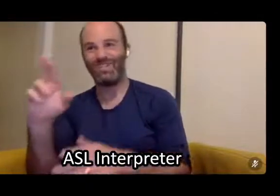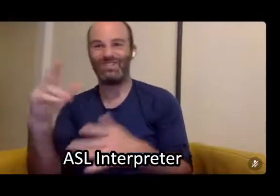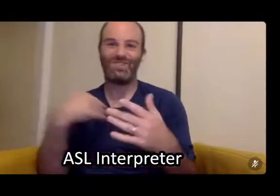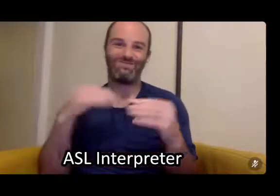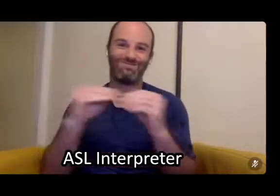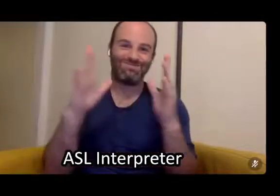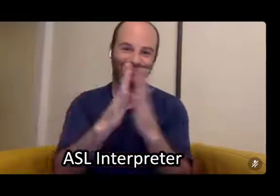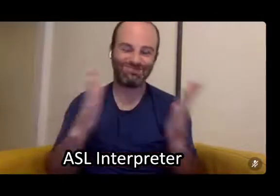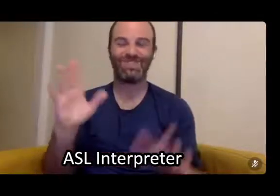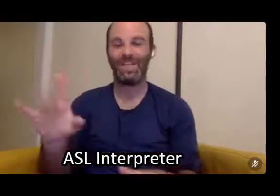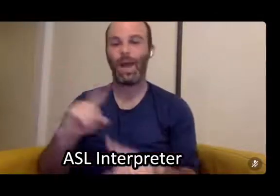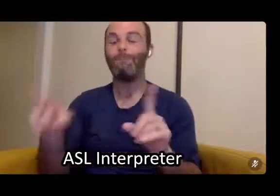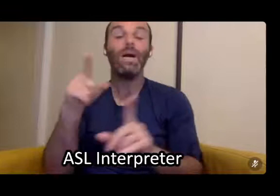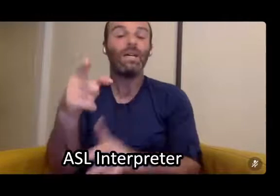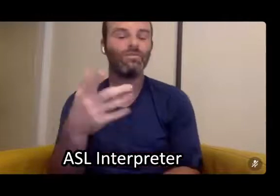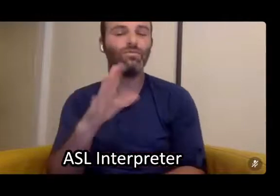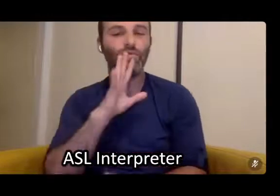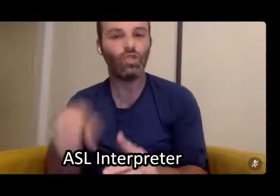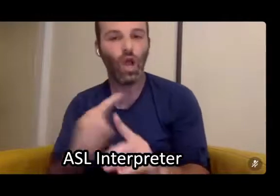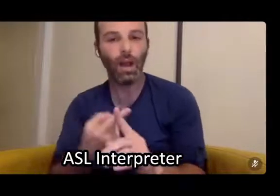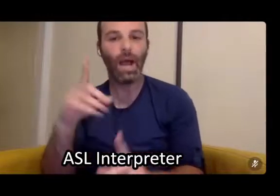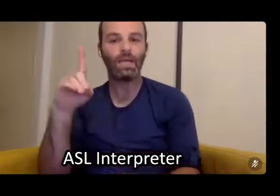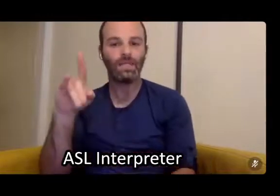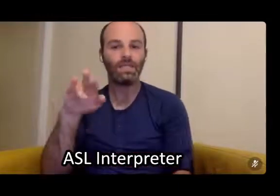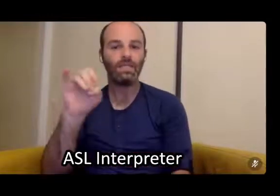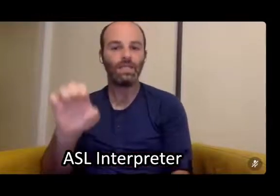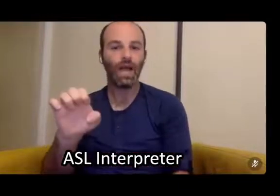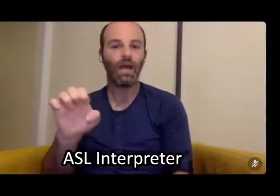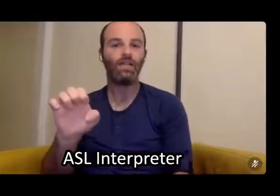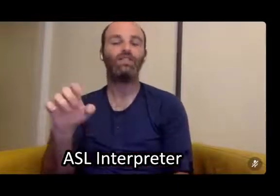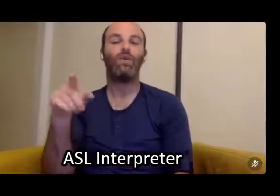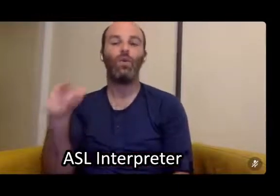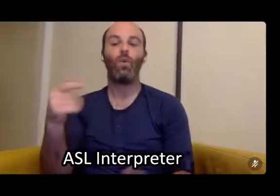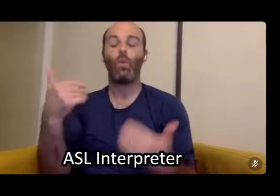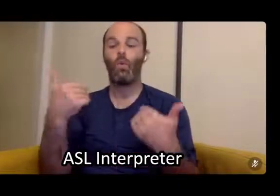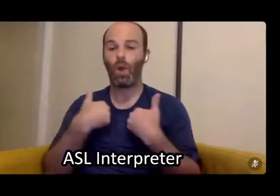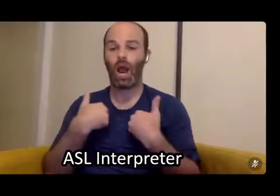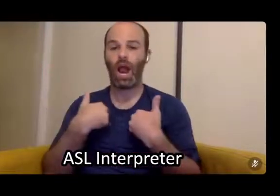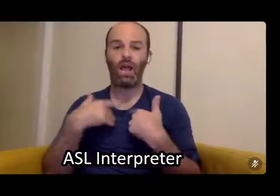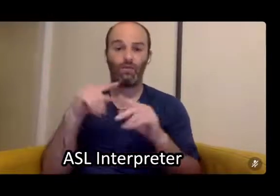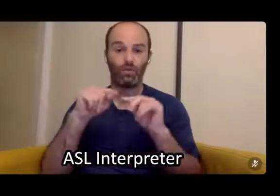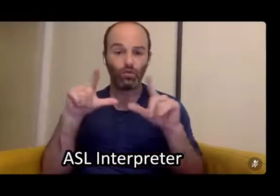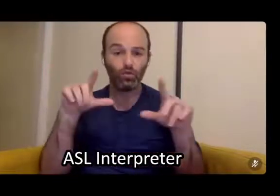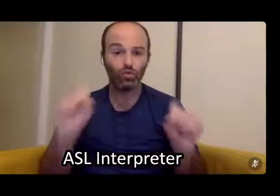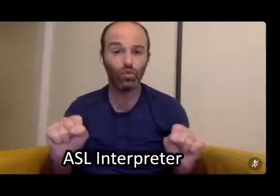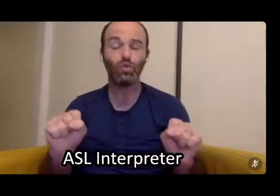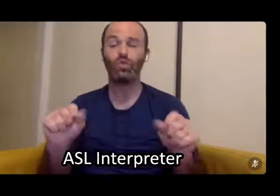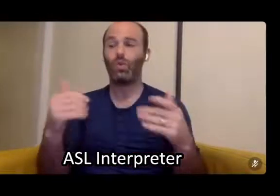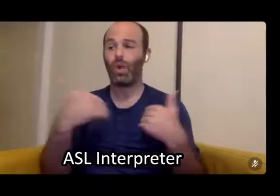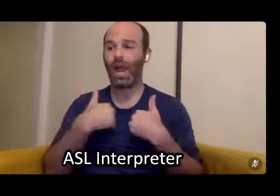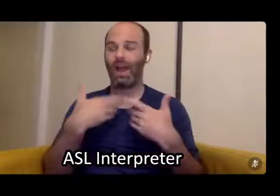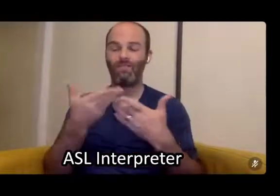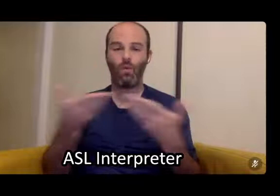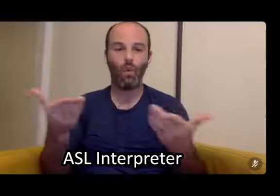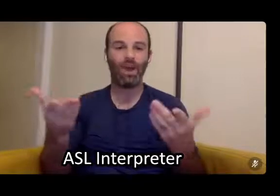then you have what sighted people expect of us. And I don't mean that in a derogatory way.